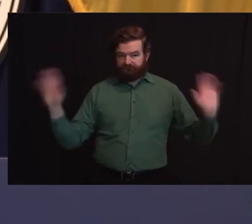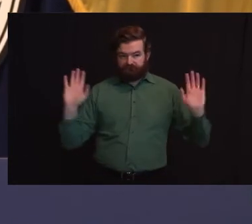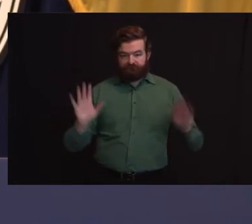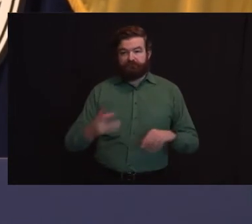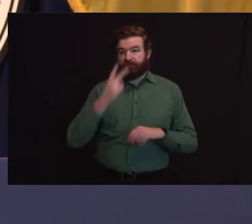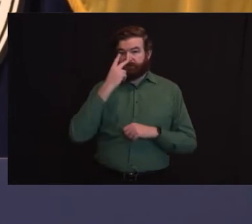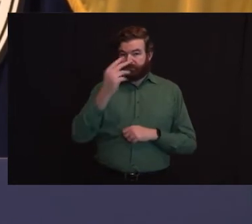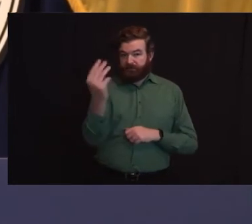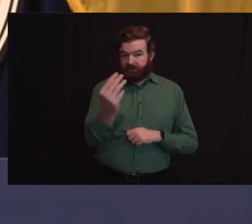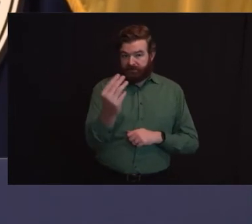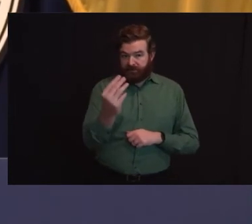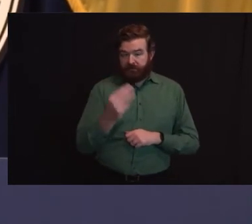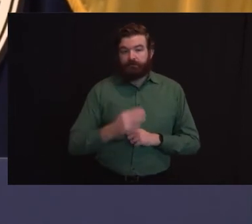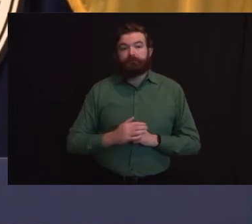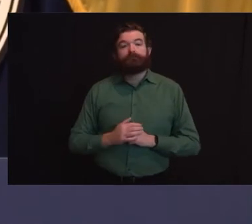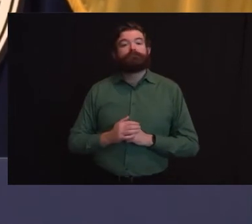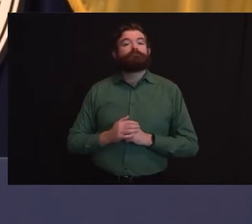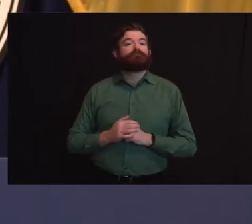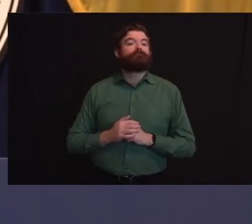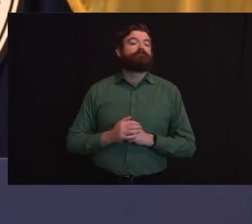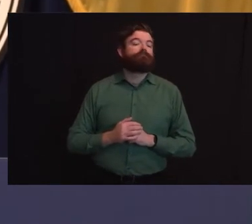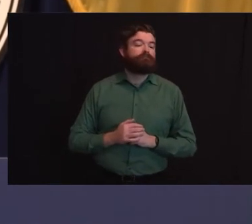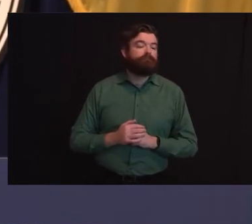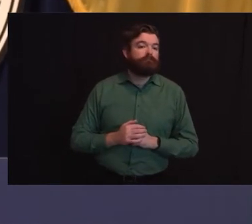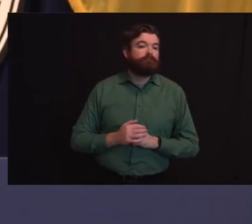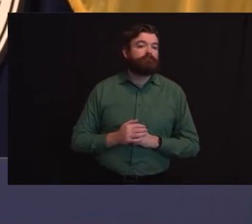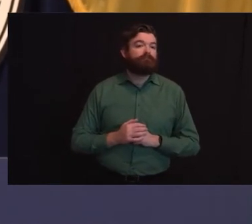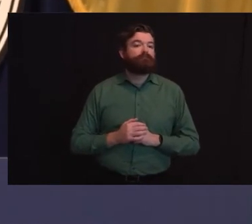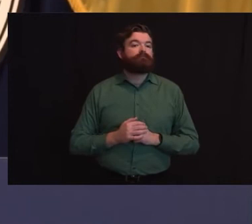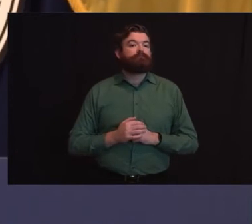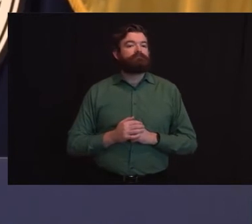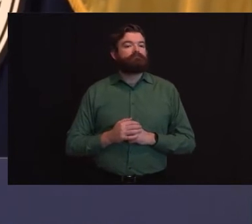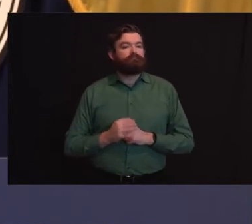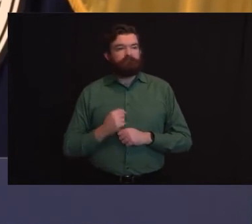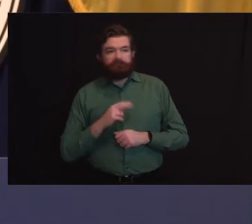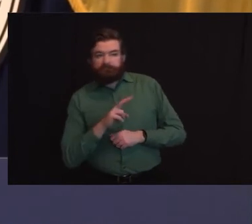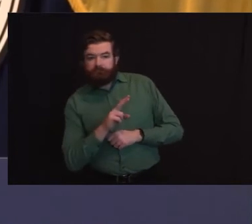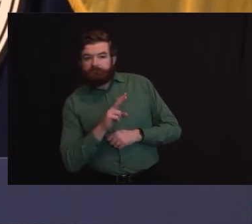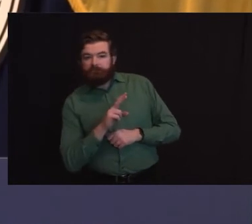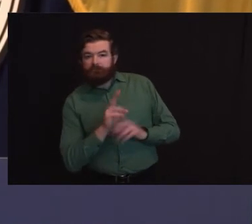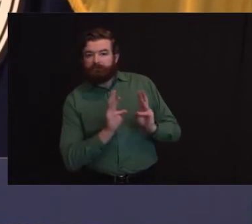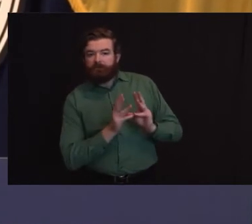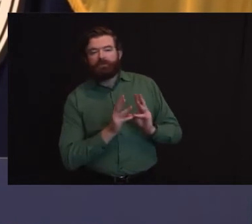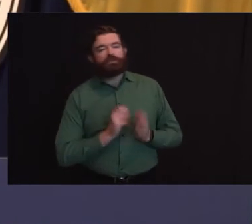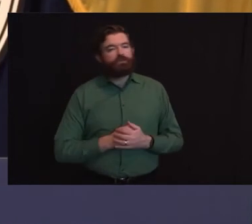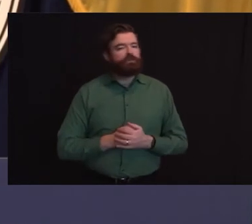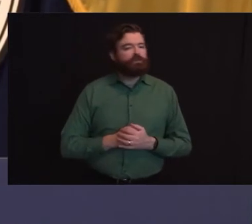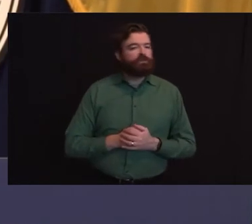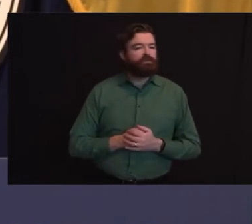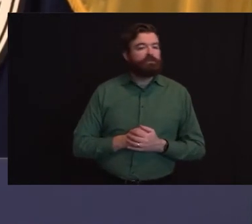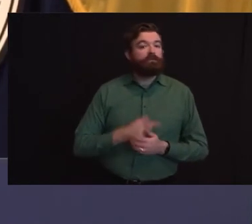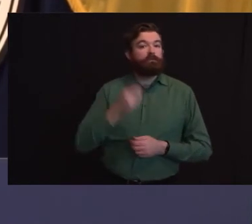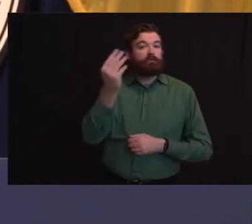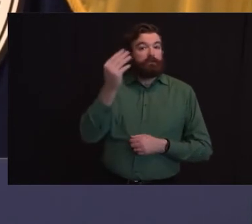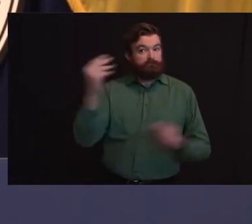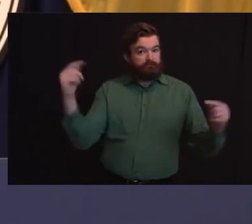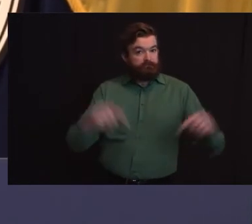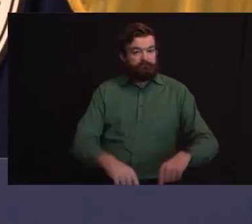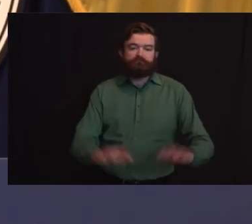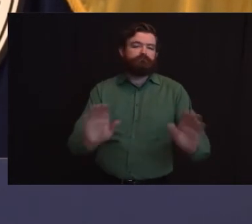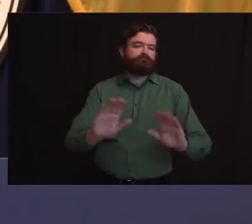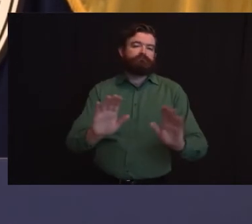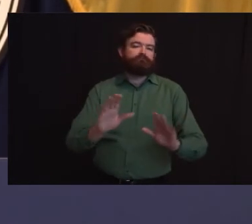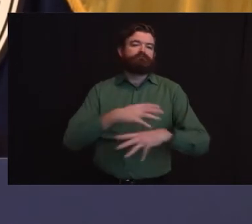but I would bet, given the weather forecast, that we're going to be doing it staring down